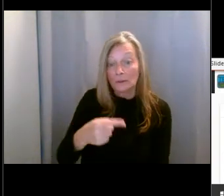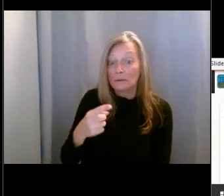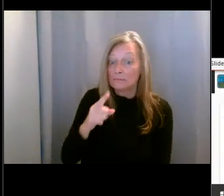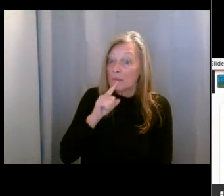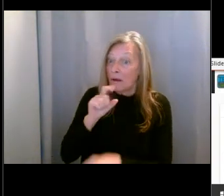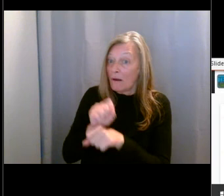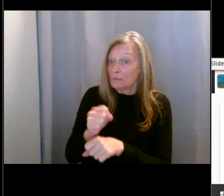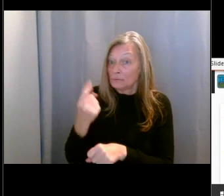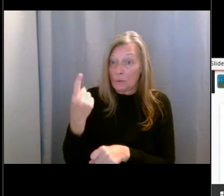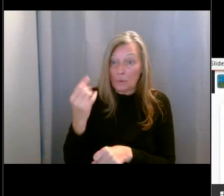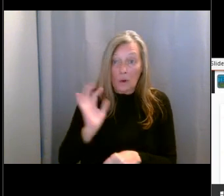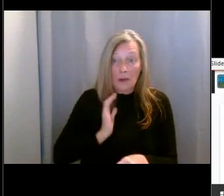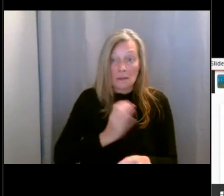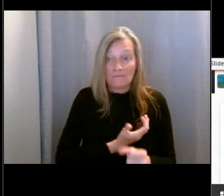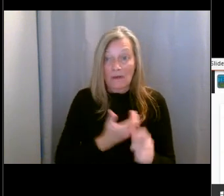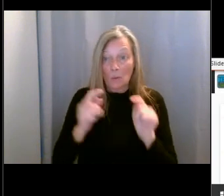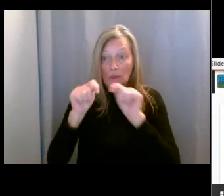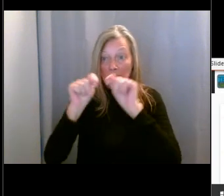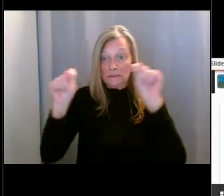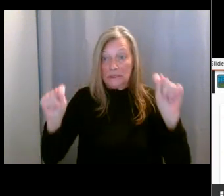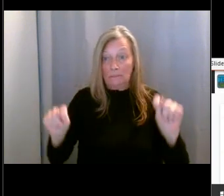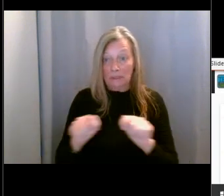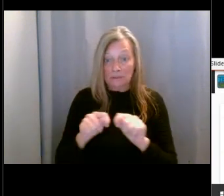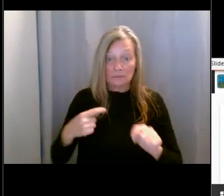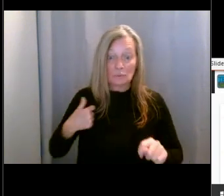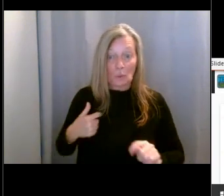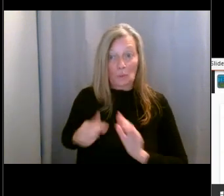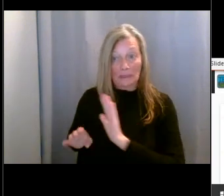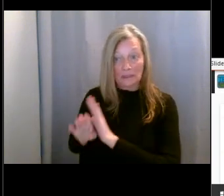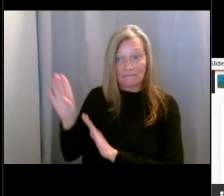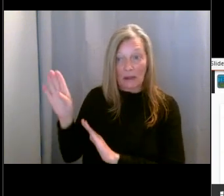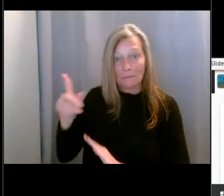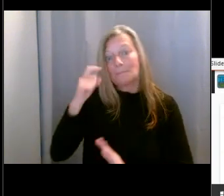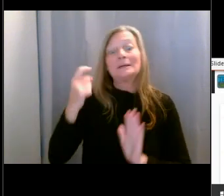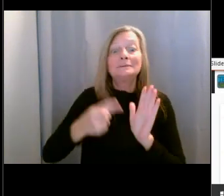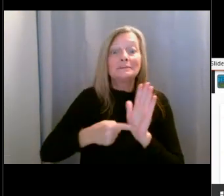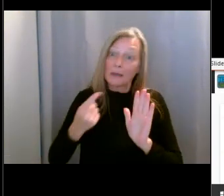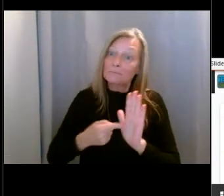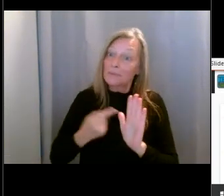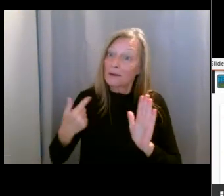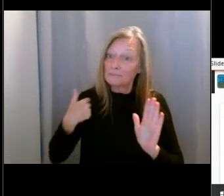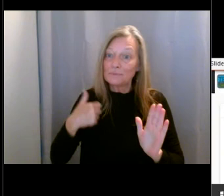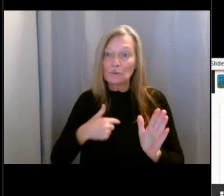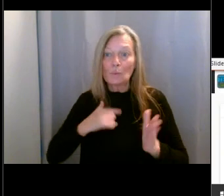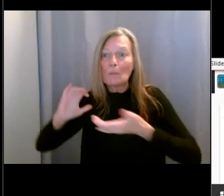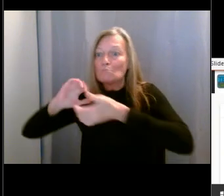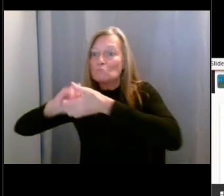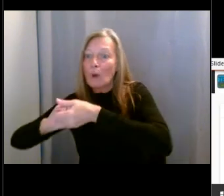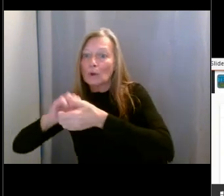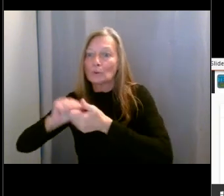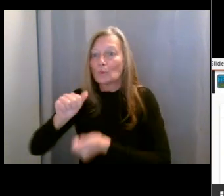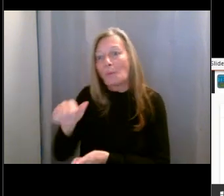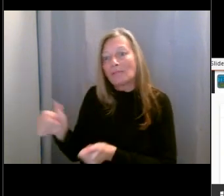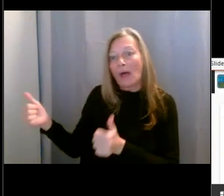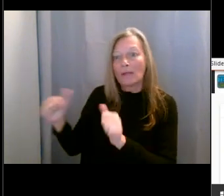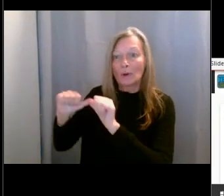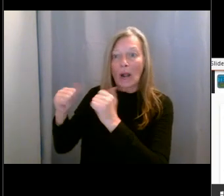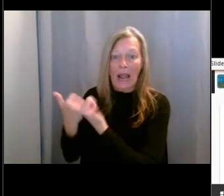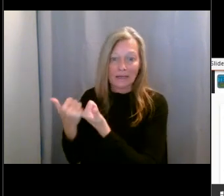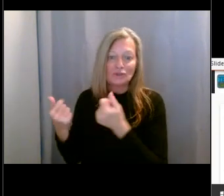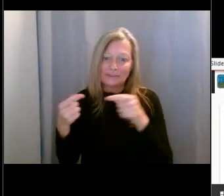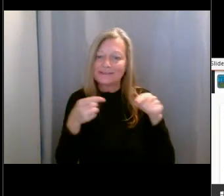that we did, because sometimes we do things with partner agencies, and that's what this is. And so we were